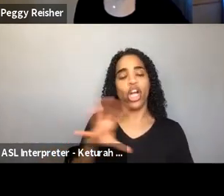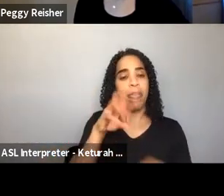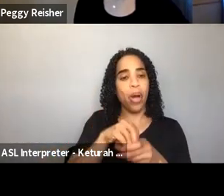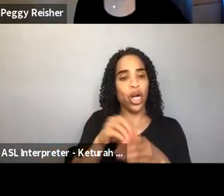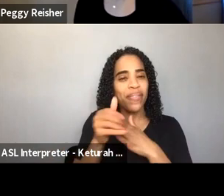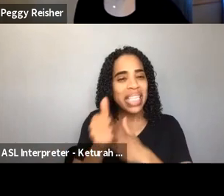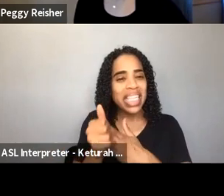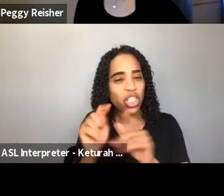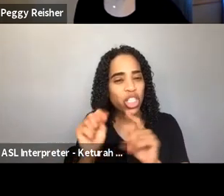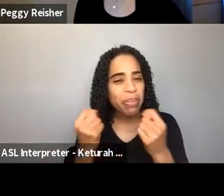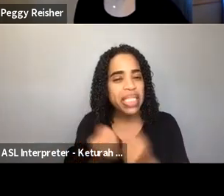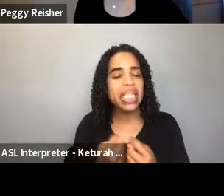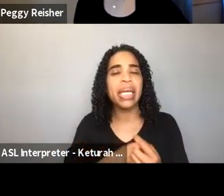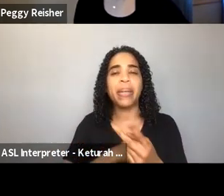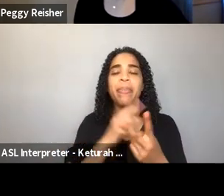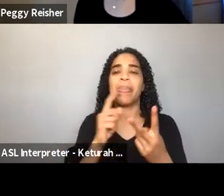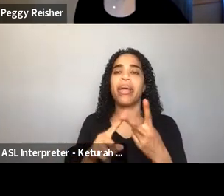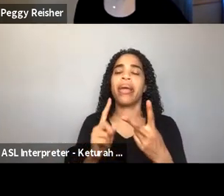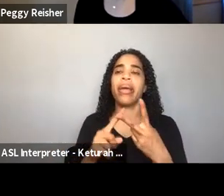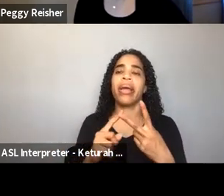team and the different quality and